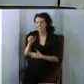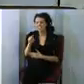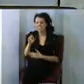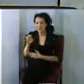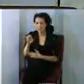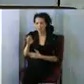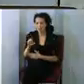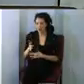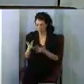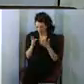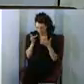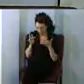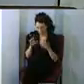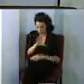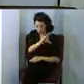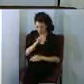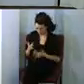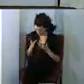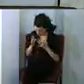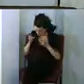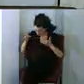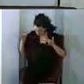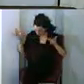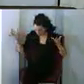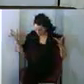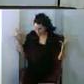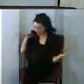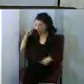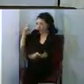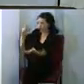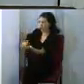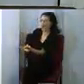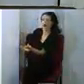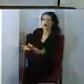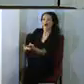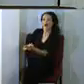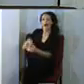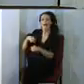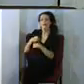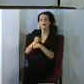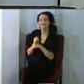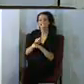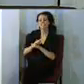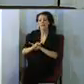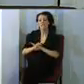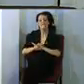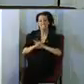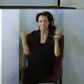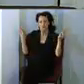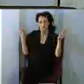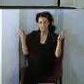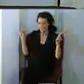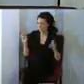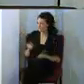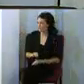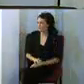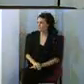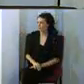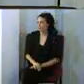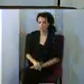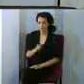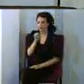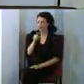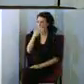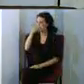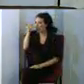us that makes a difference. It sets us aside. It doesn't make us better than anybody else, but it certainly sets